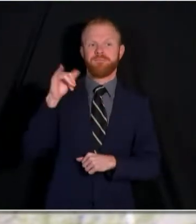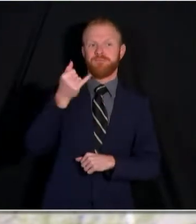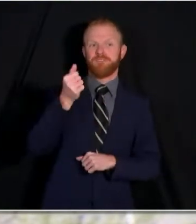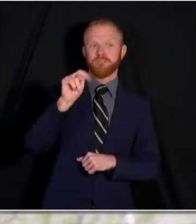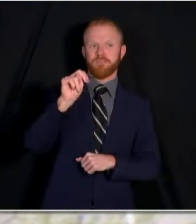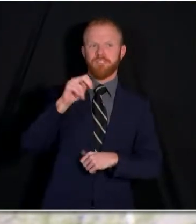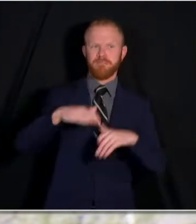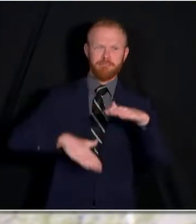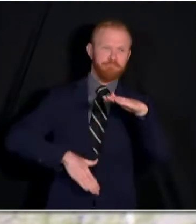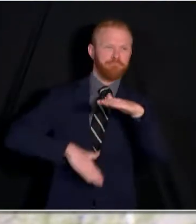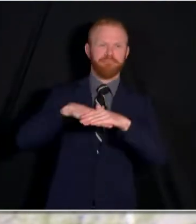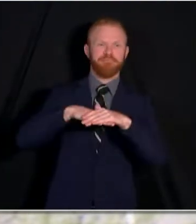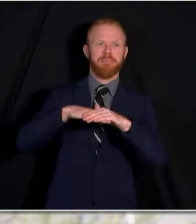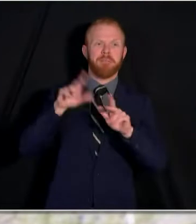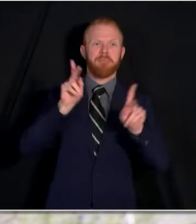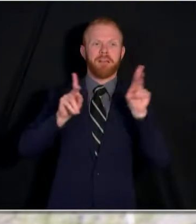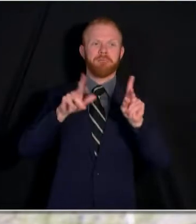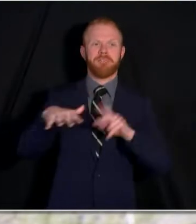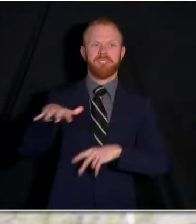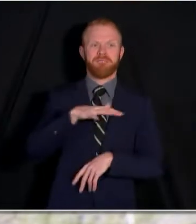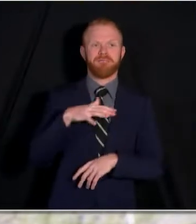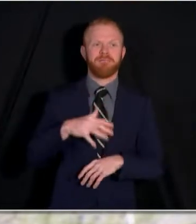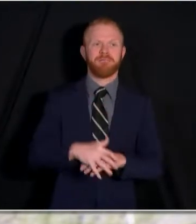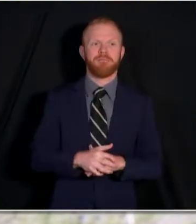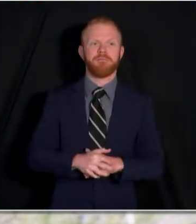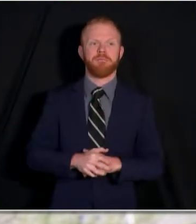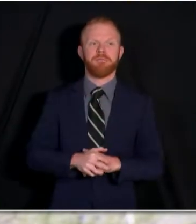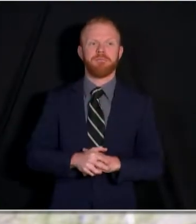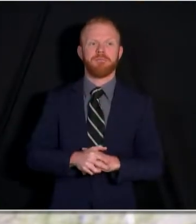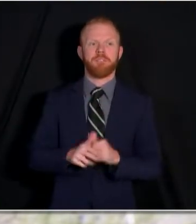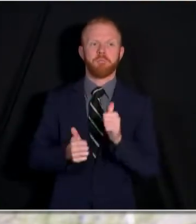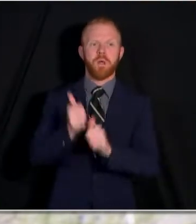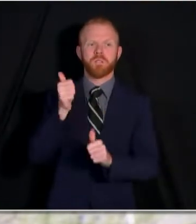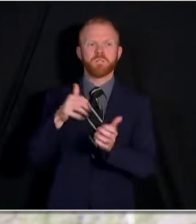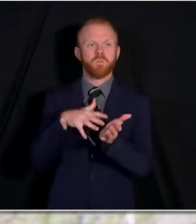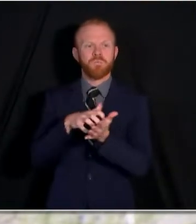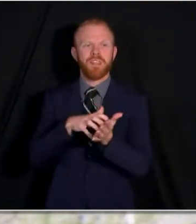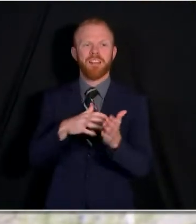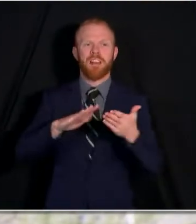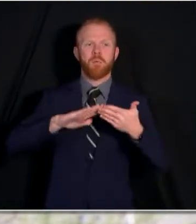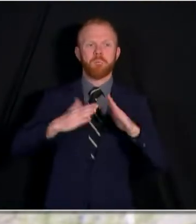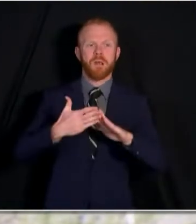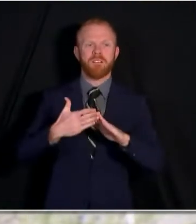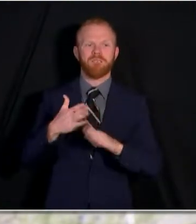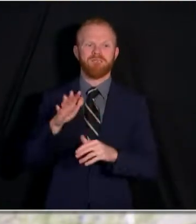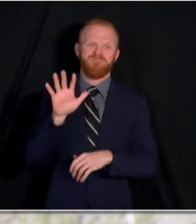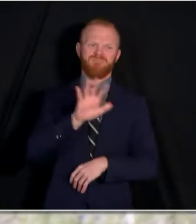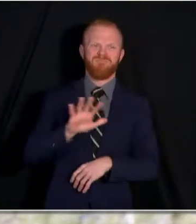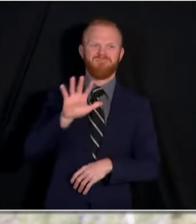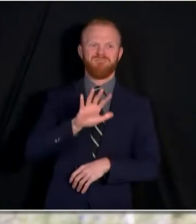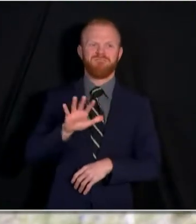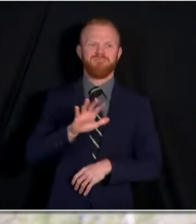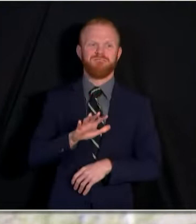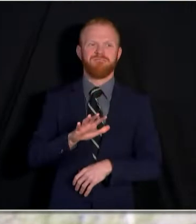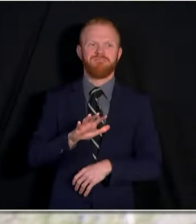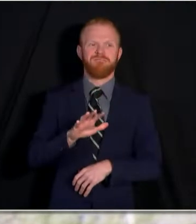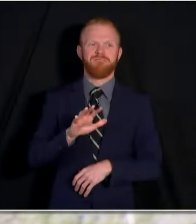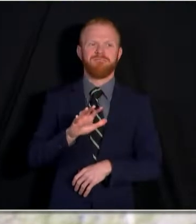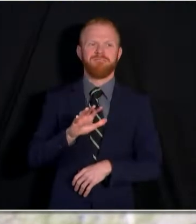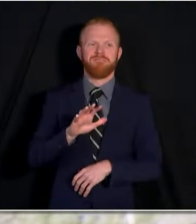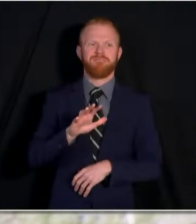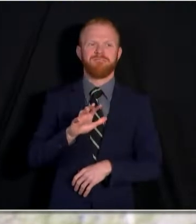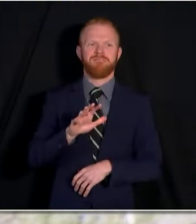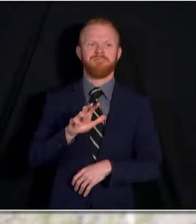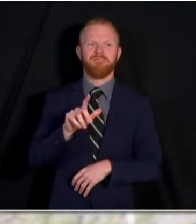in the most vulnerable communities were averaging about 36 deaths per day out of 100,000 residents. But